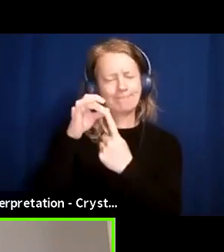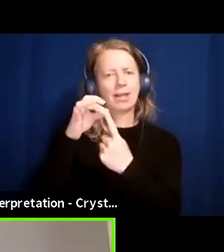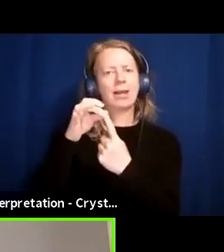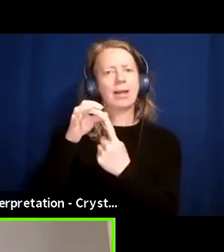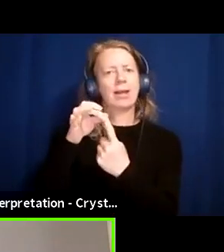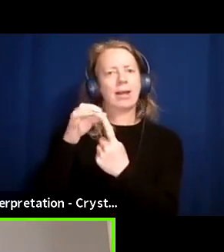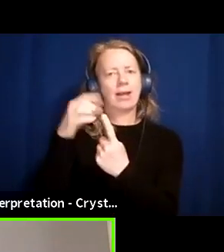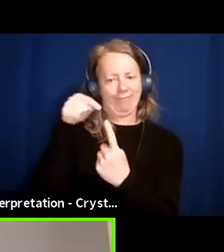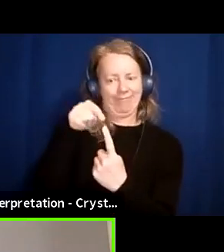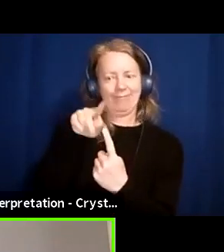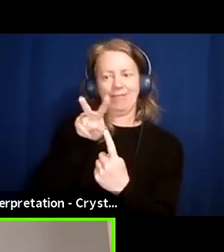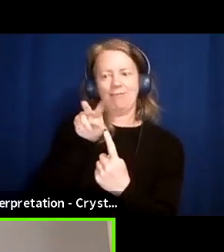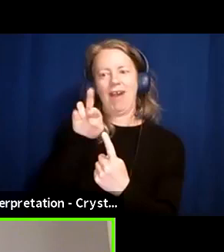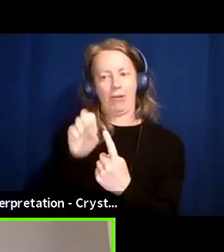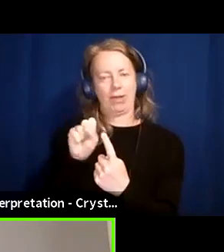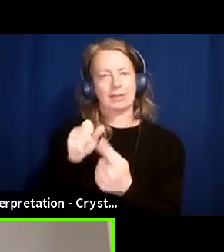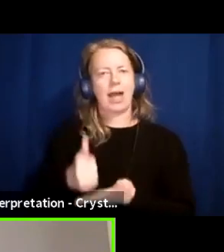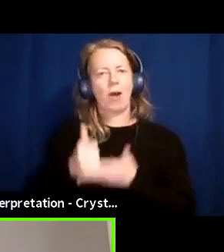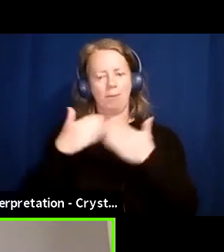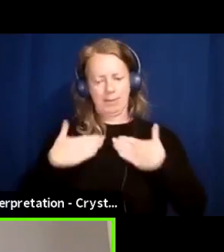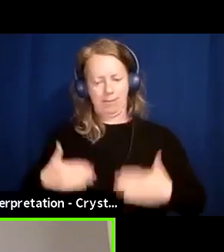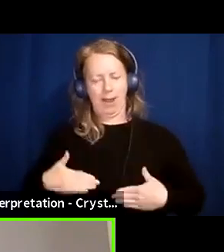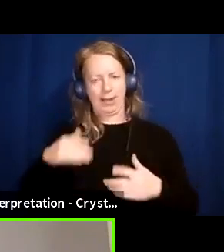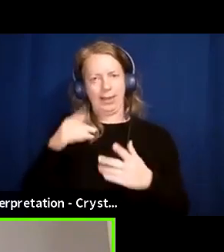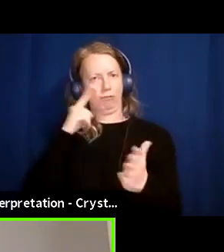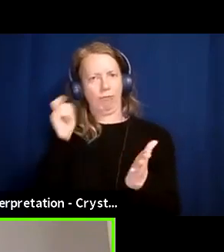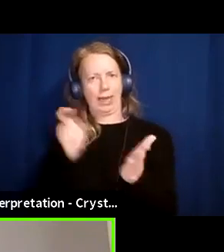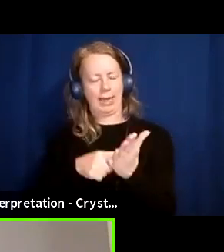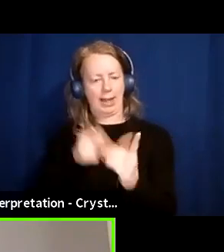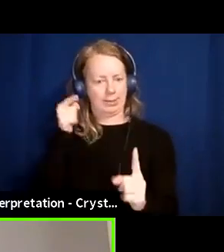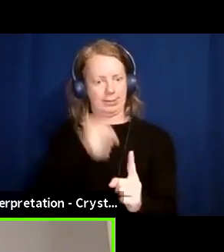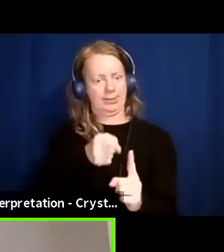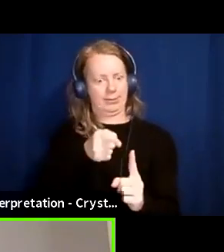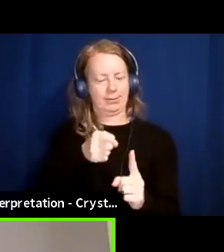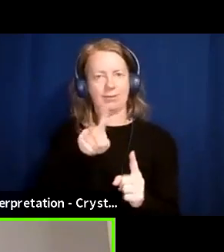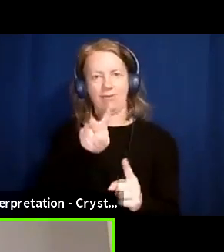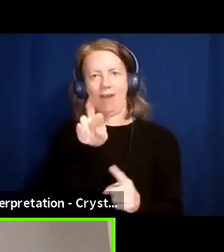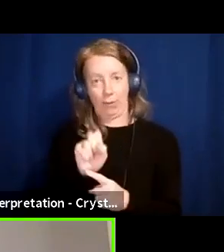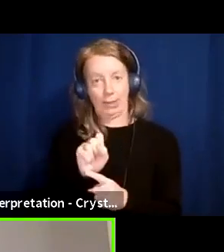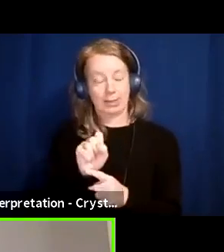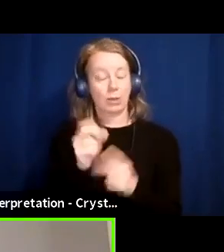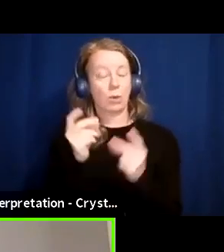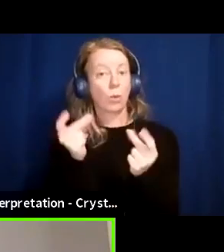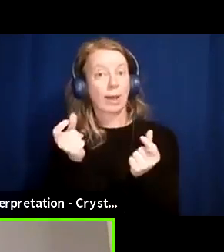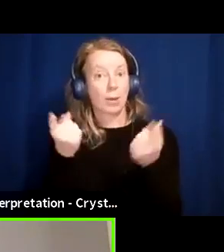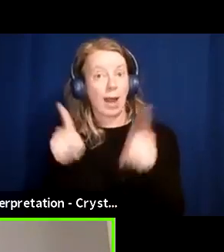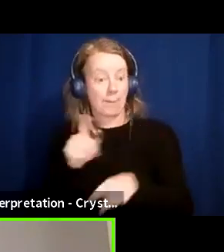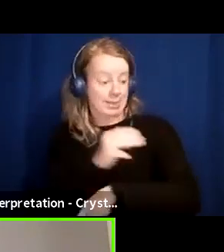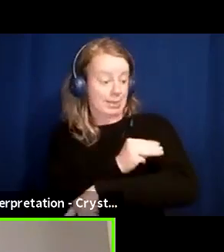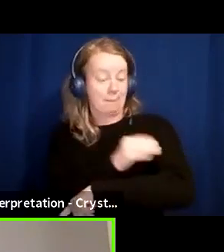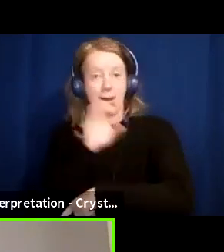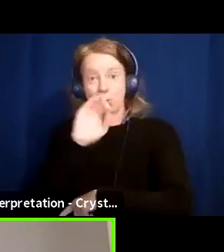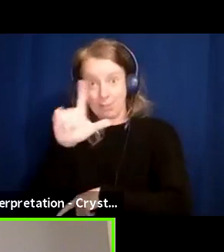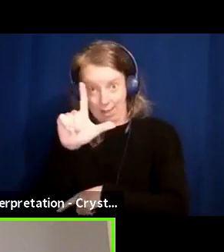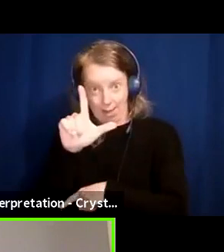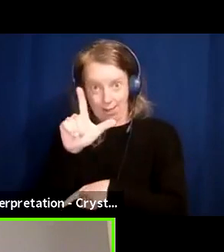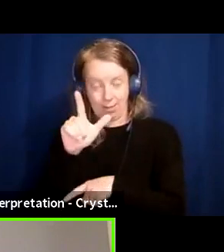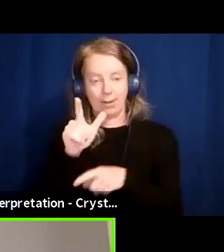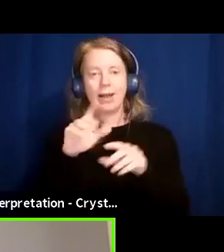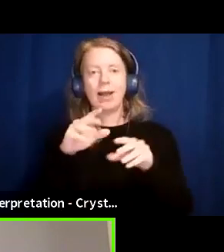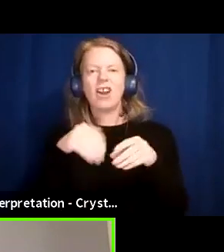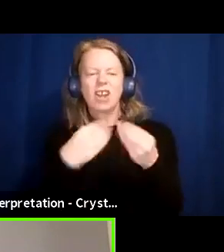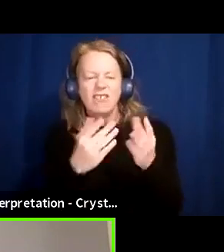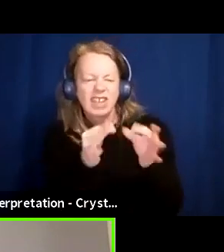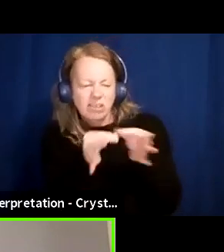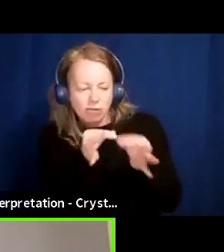recognize it very quickly. So basically what happens is the muscle cells are given instructions through the